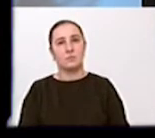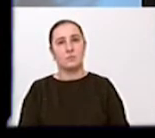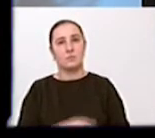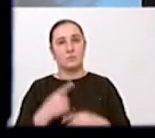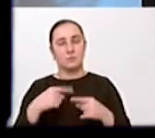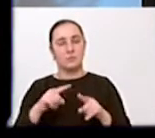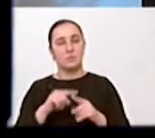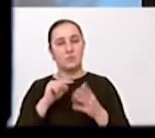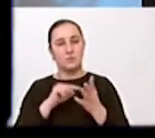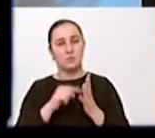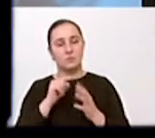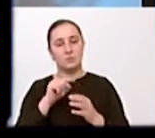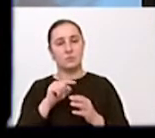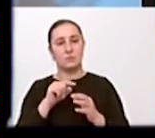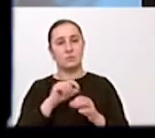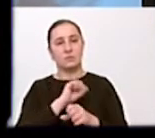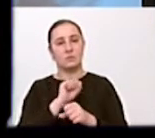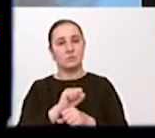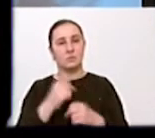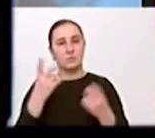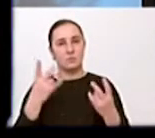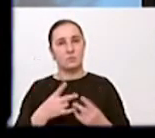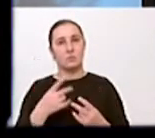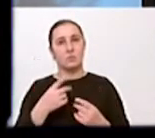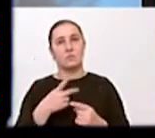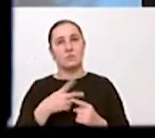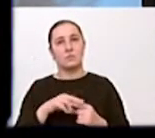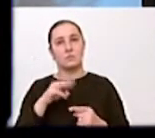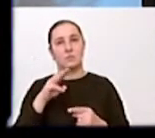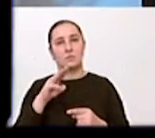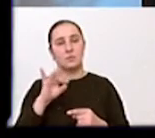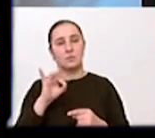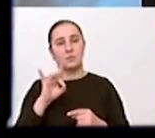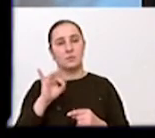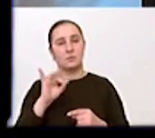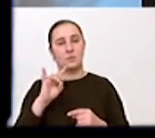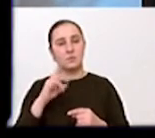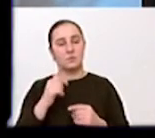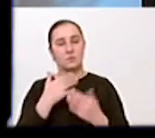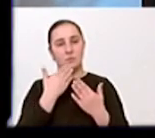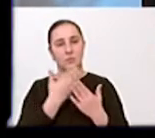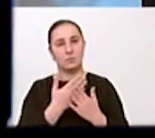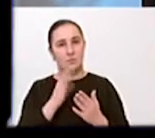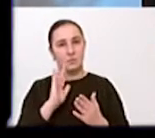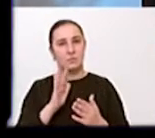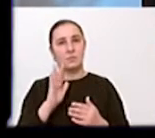shu nuqtada biz to'xtatishimiz kerak, yana Twinga murojaat qilamiz va